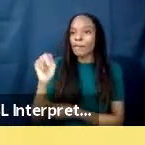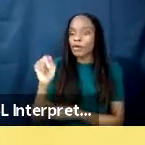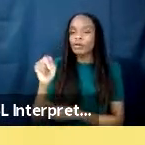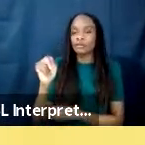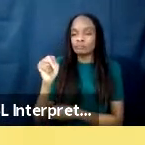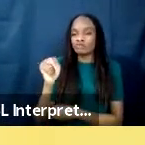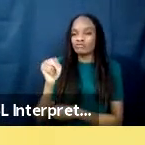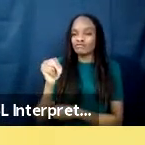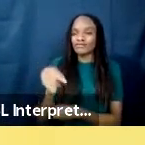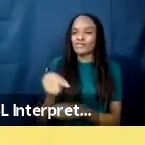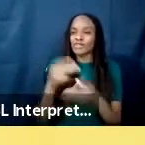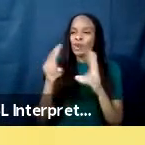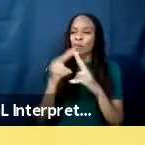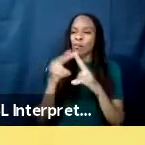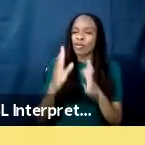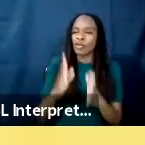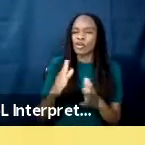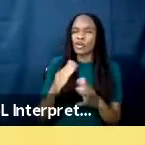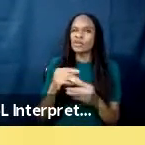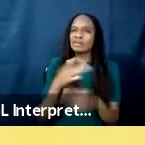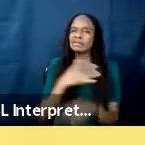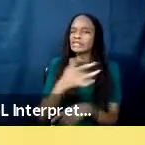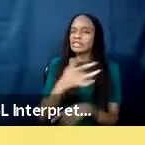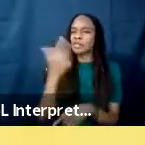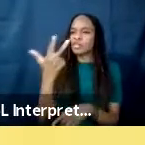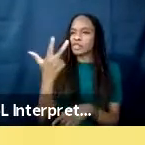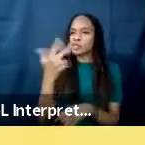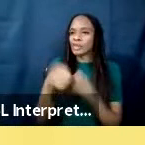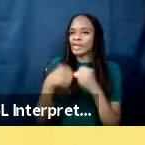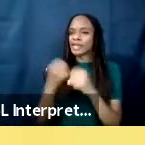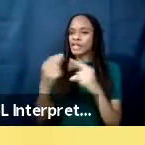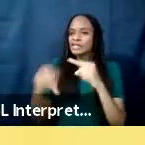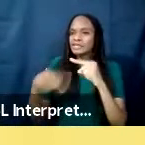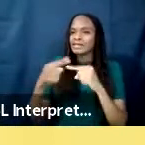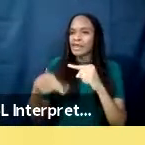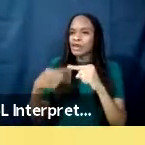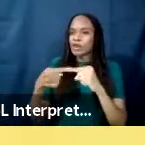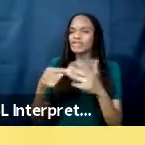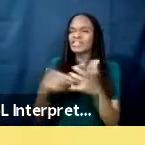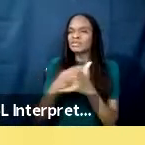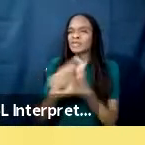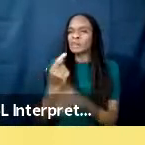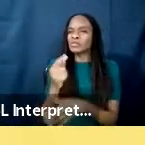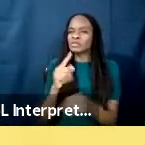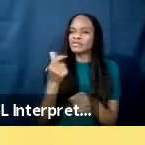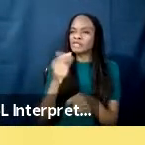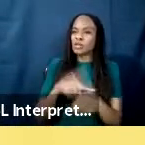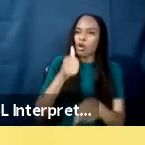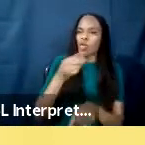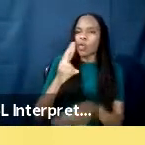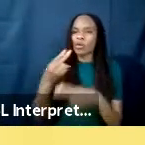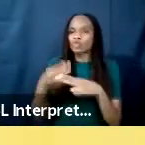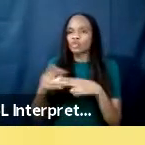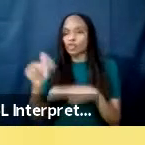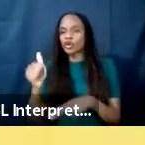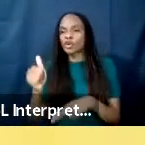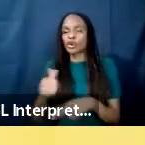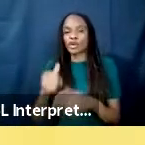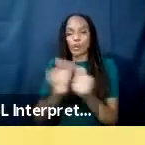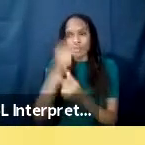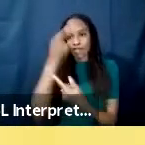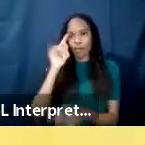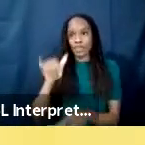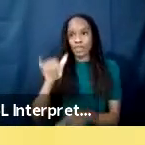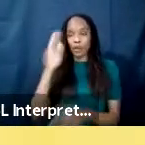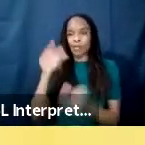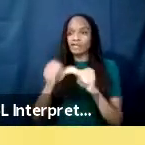on 3-year cycles, sometimes a little longer, sometimes a little shorter, go out and negotiate an agreement that'll last for that period of time and